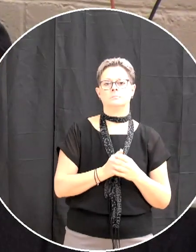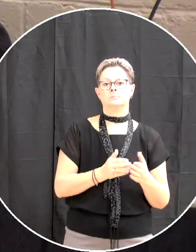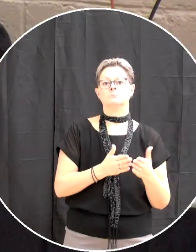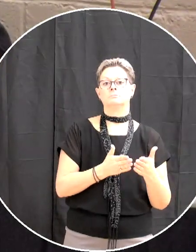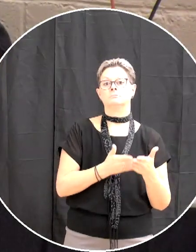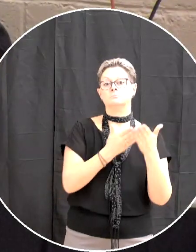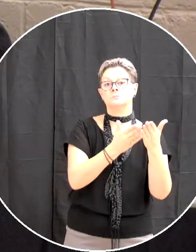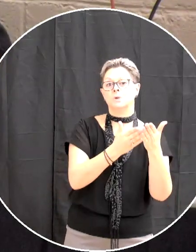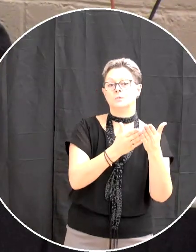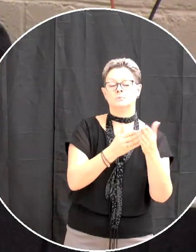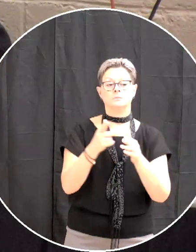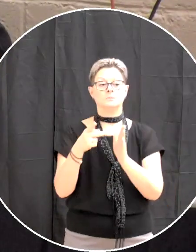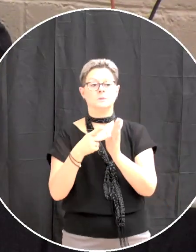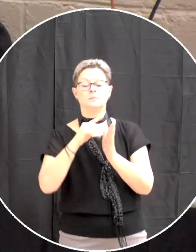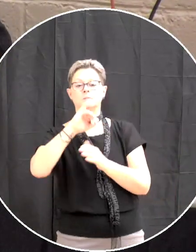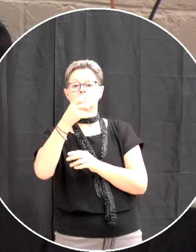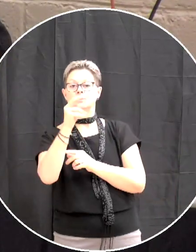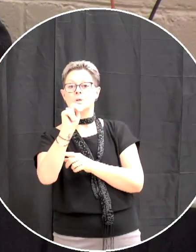Seconder, John George.